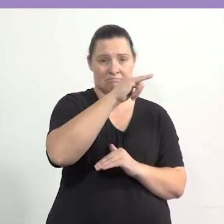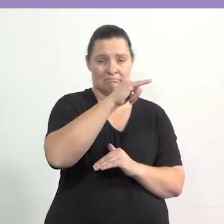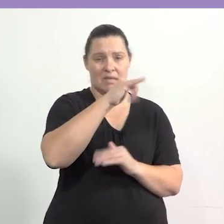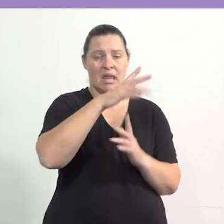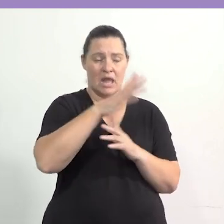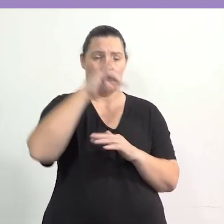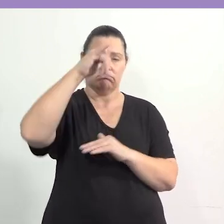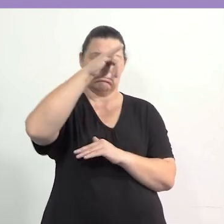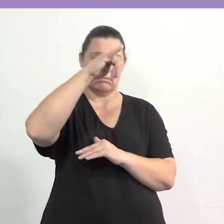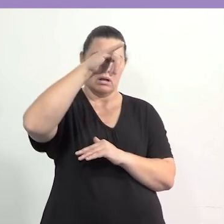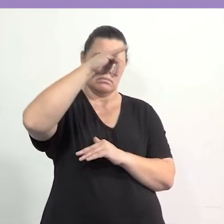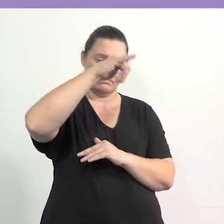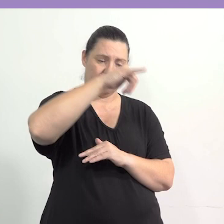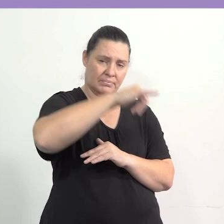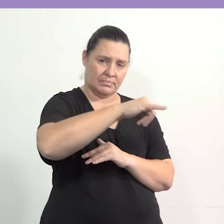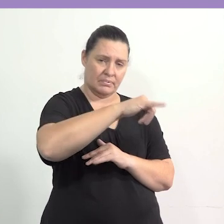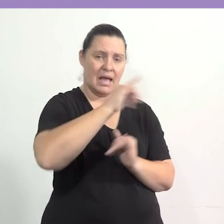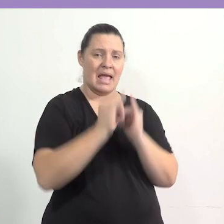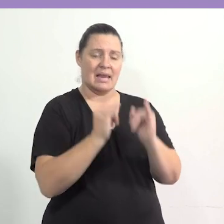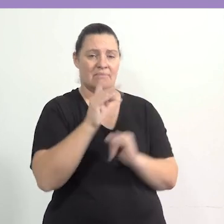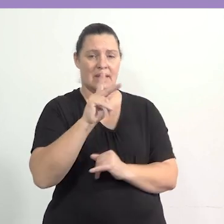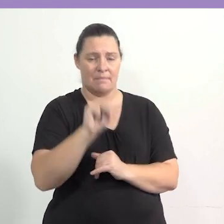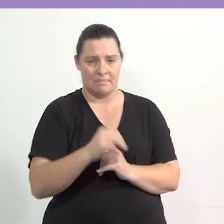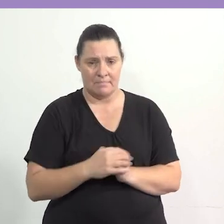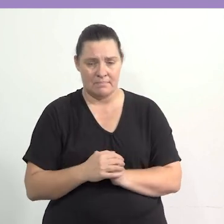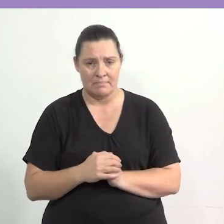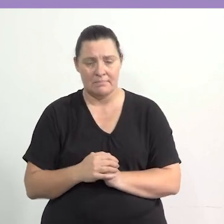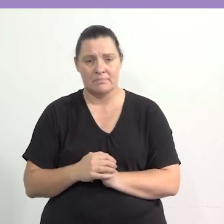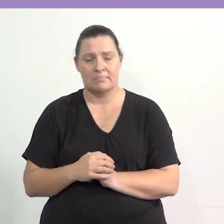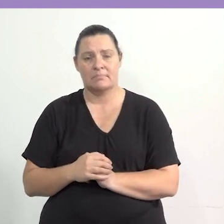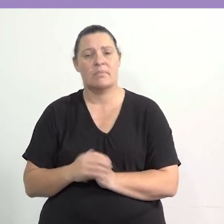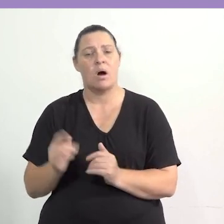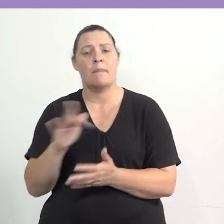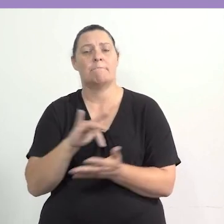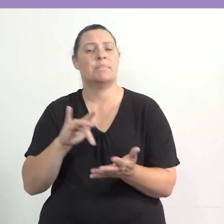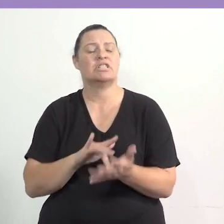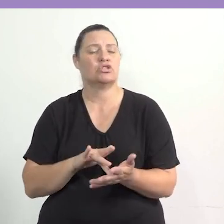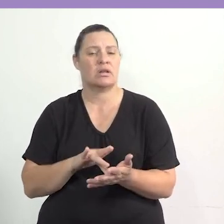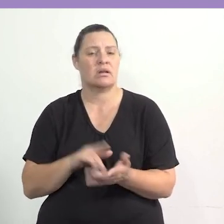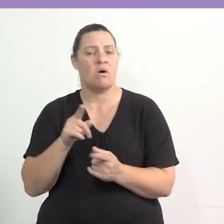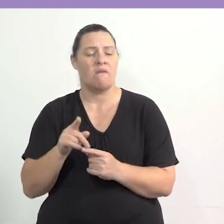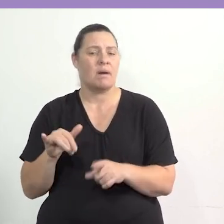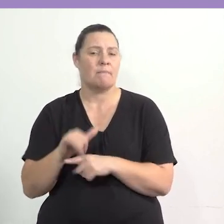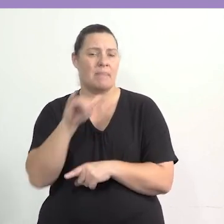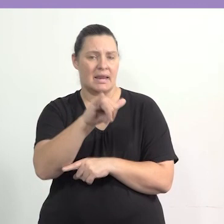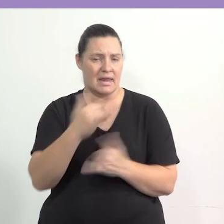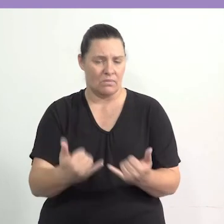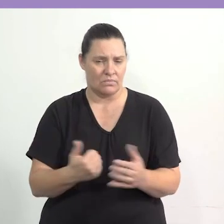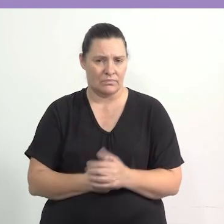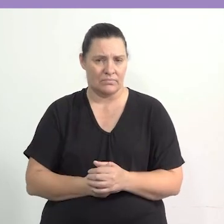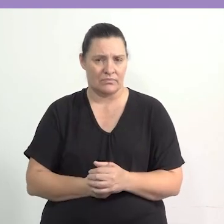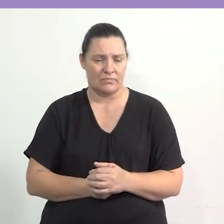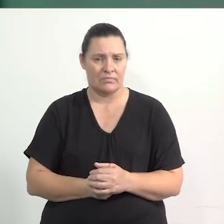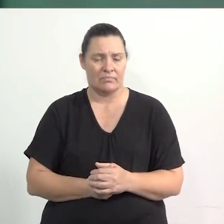time, it descends by 11 kilometers. What is the position of the plane